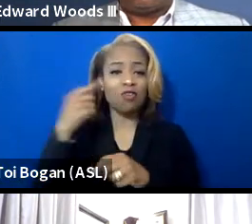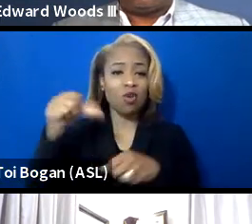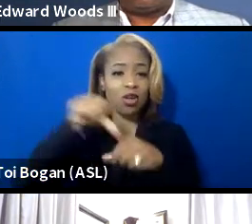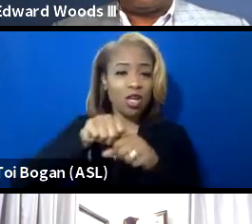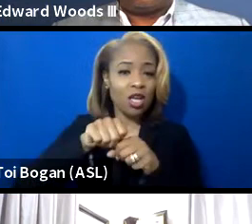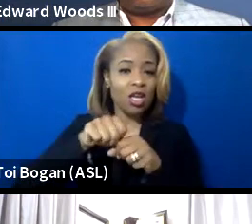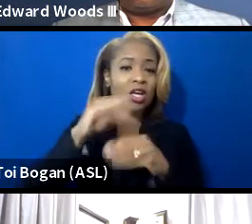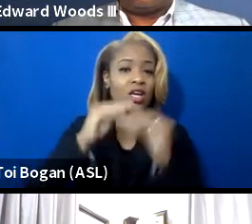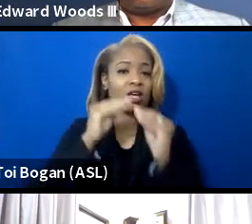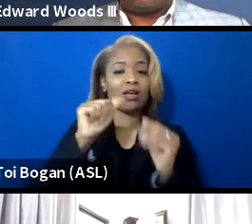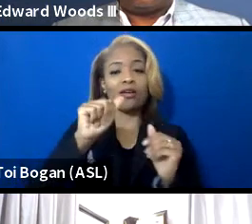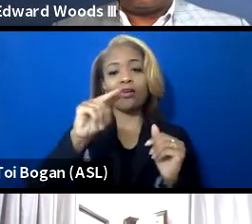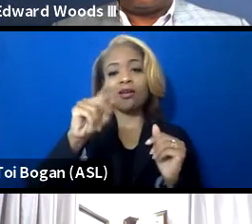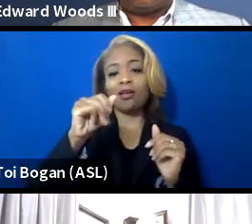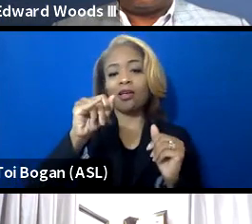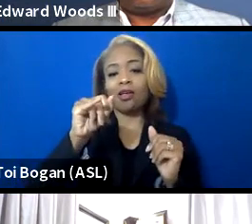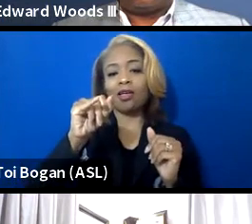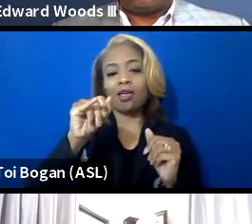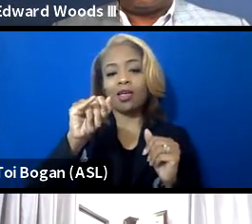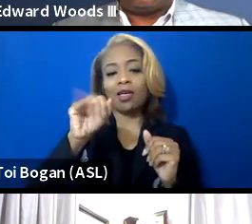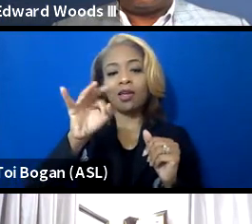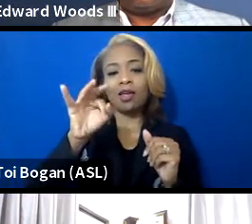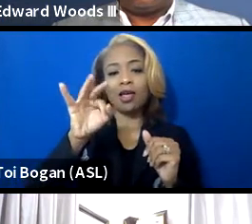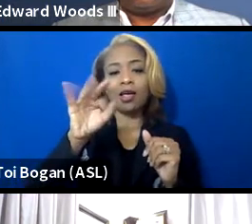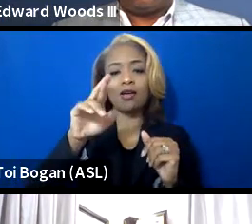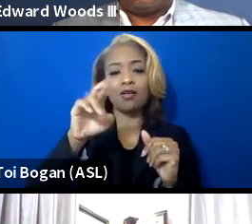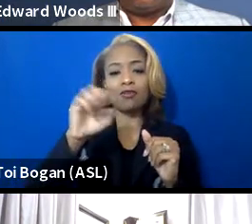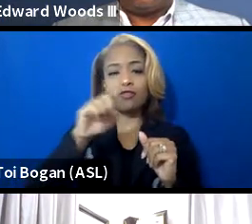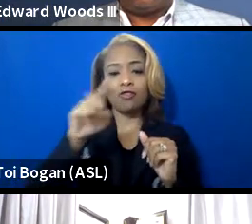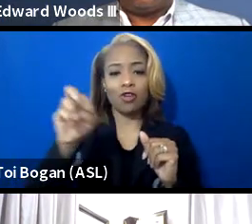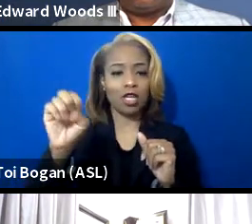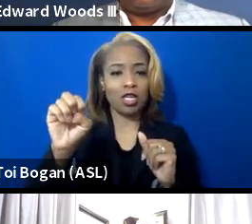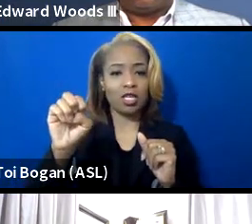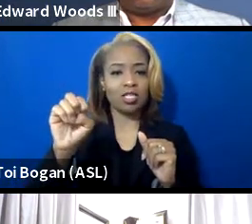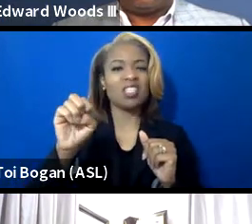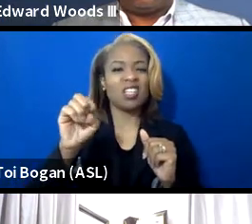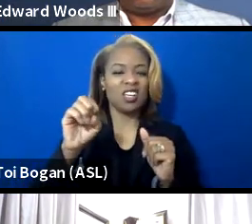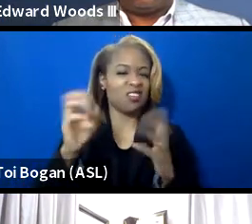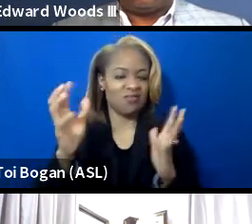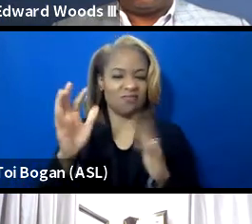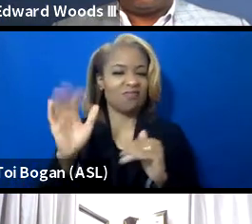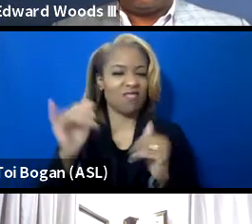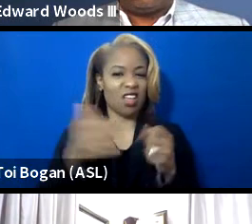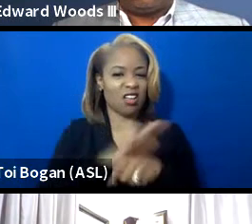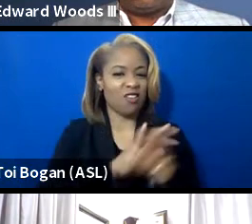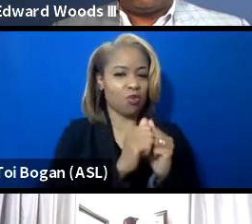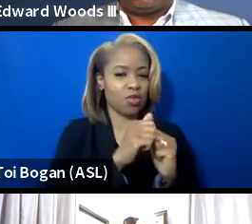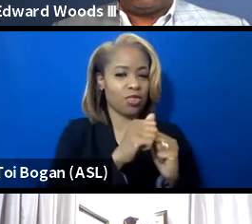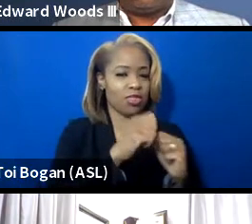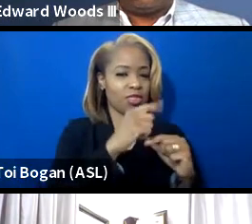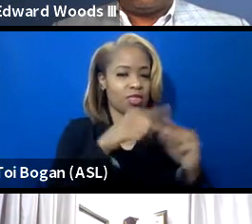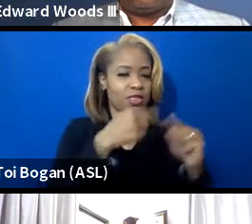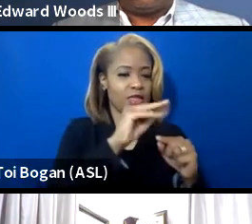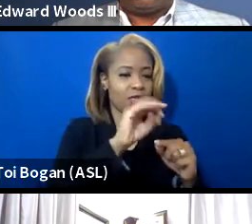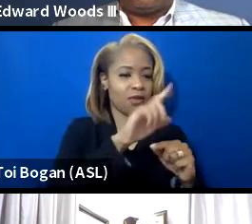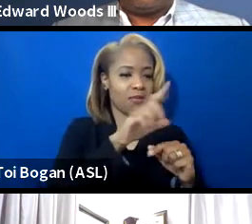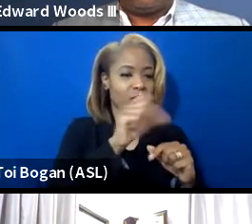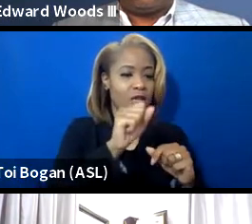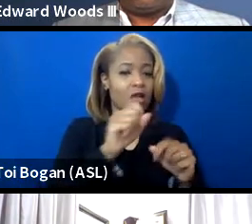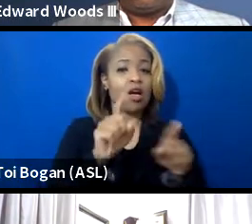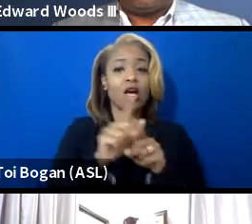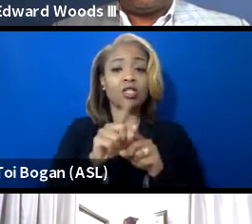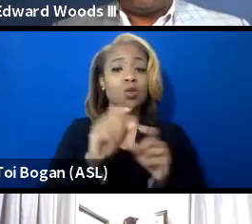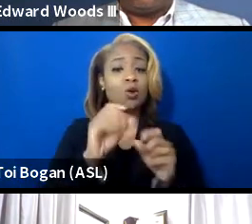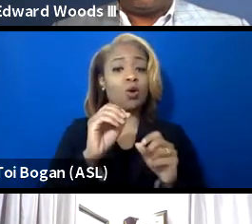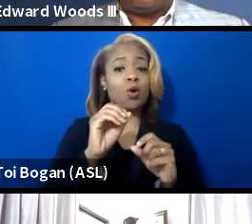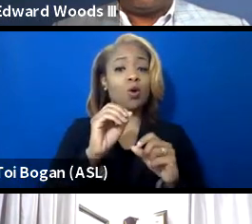or antifreeze or anything to do with your vehicle. That's covered in the mileage. And we will not reimburse for any parking tickets or